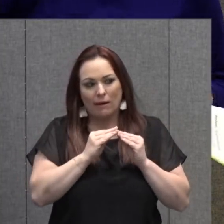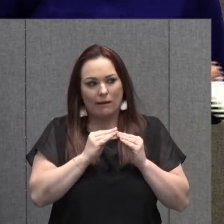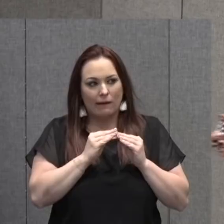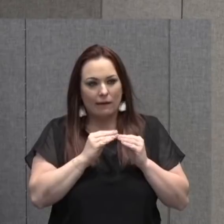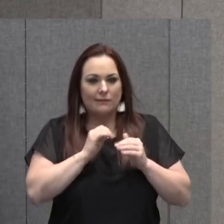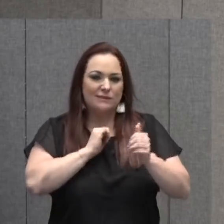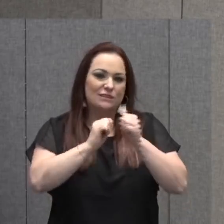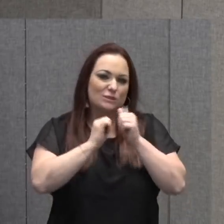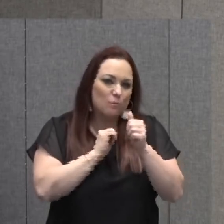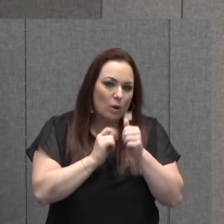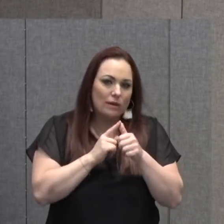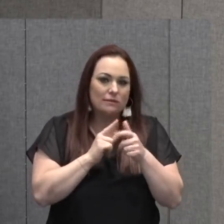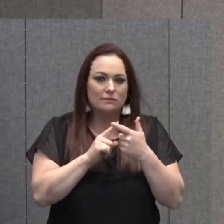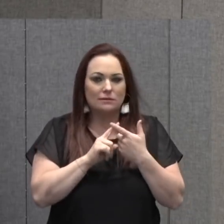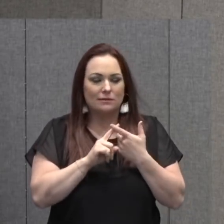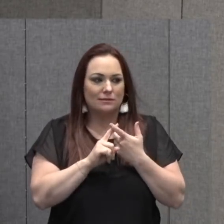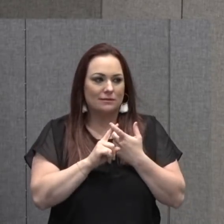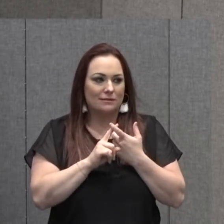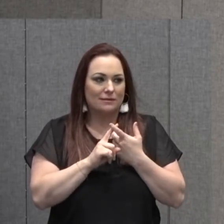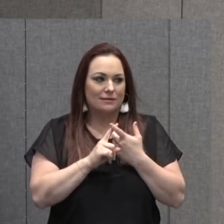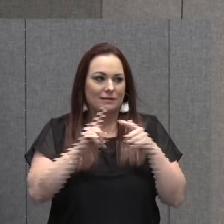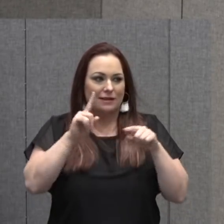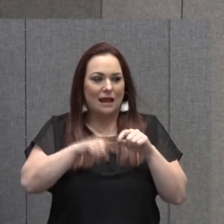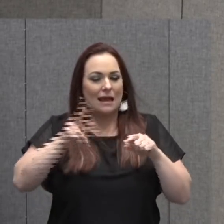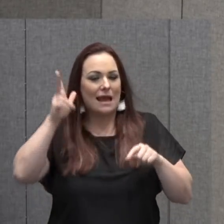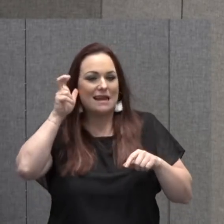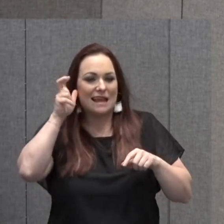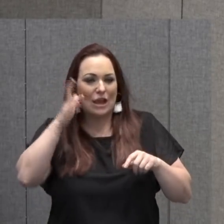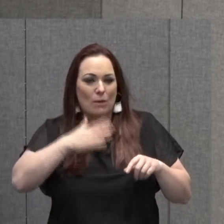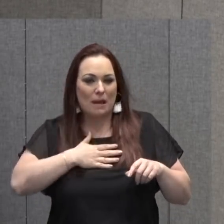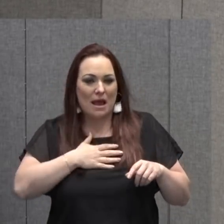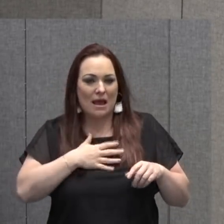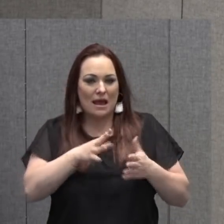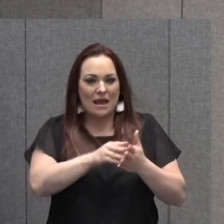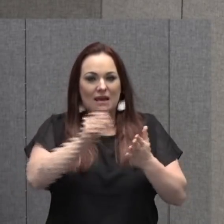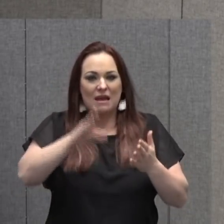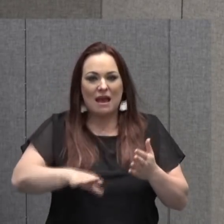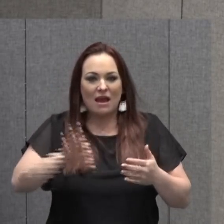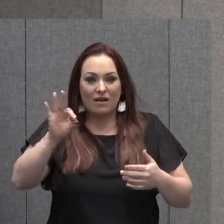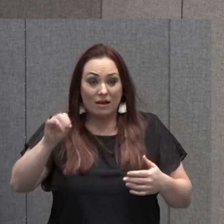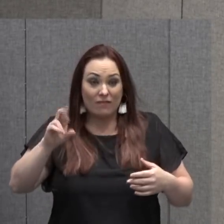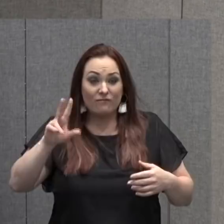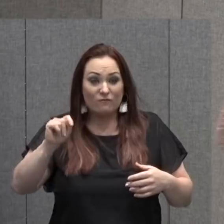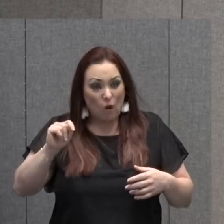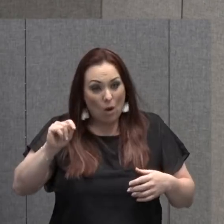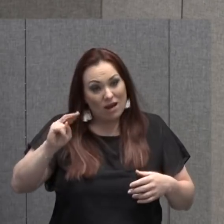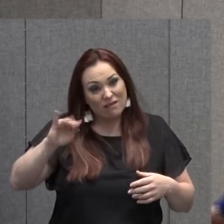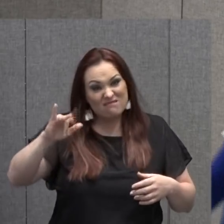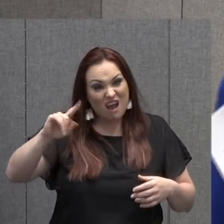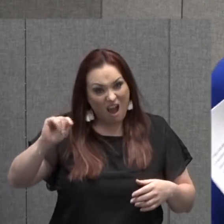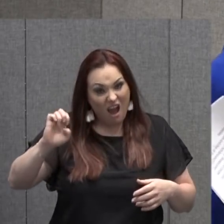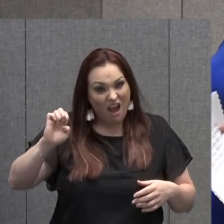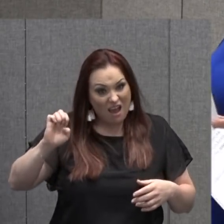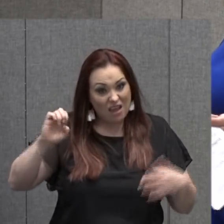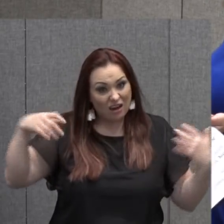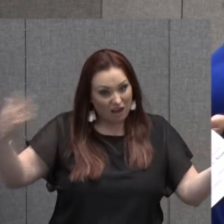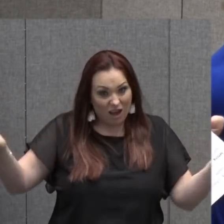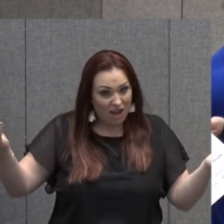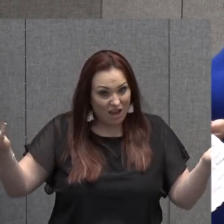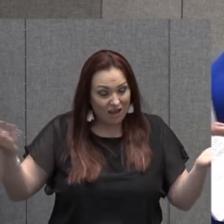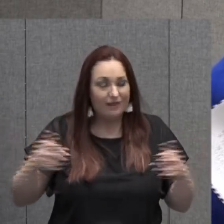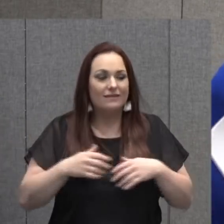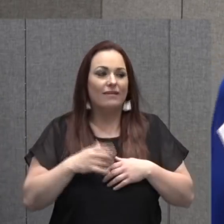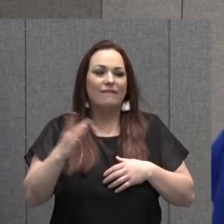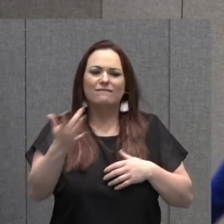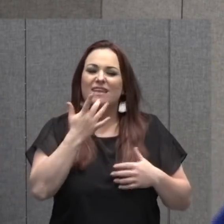like sports or I can hear some of my students yelling out, Fortnite! Their favorite